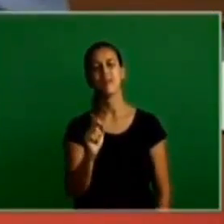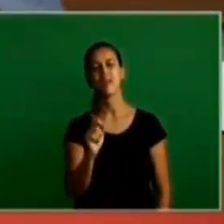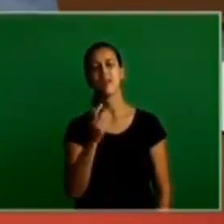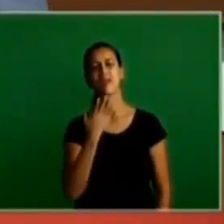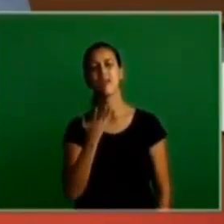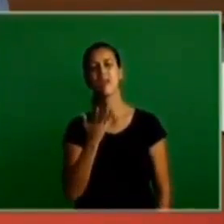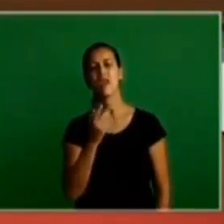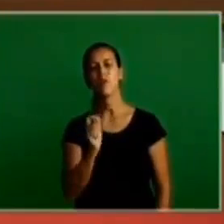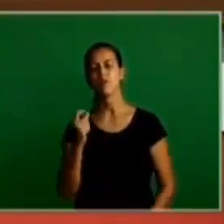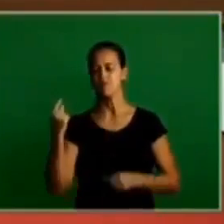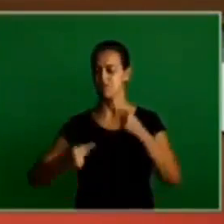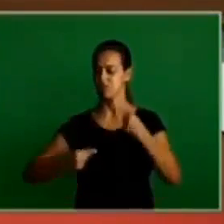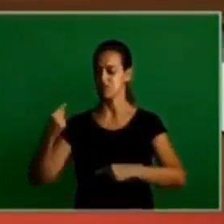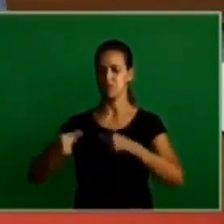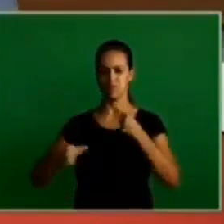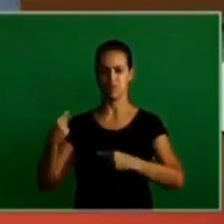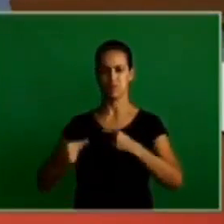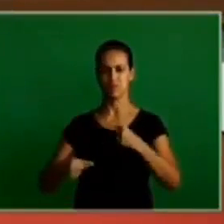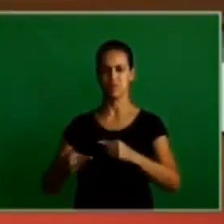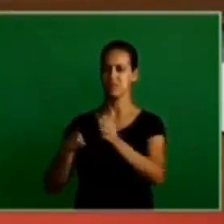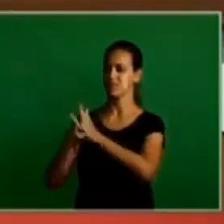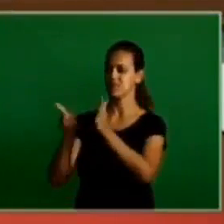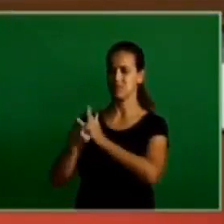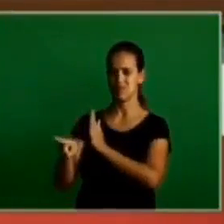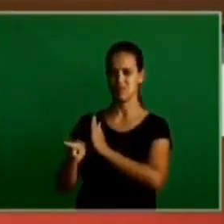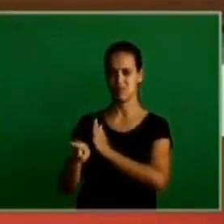who can contest this?